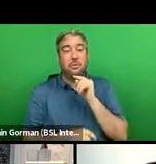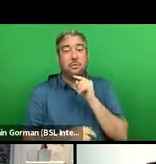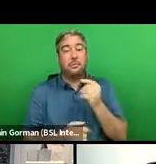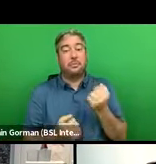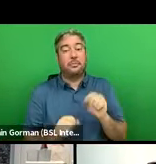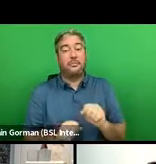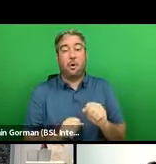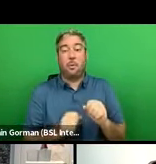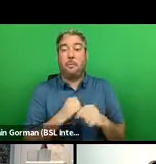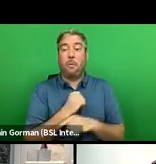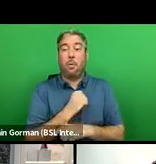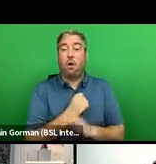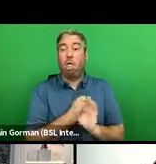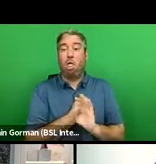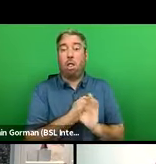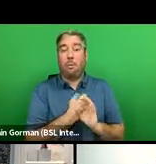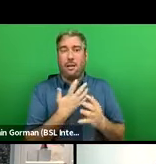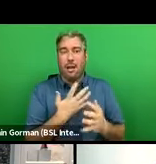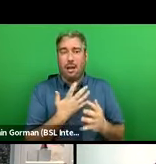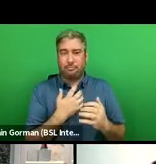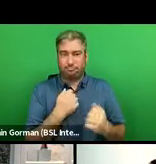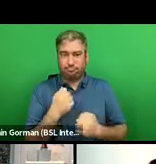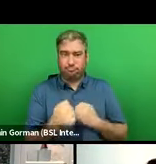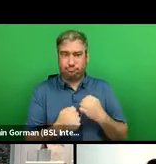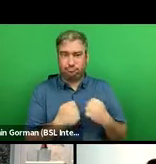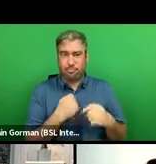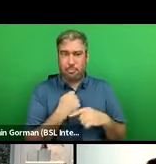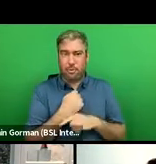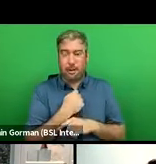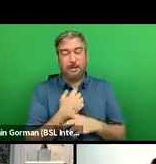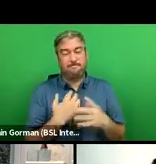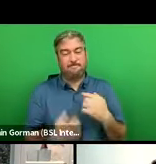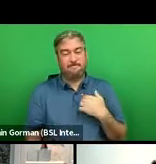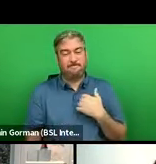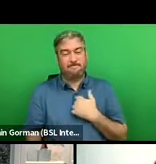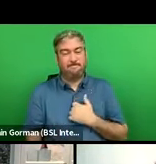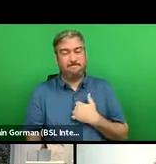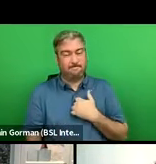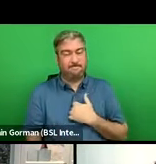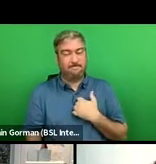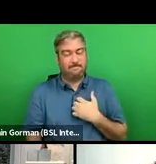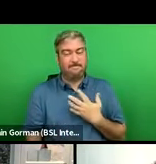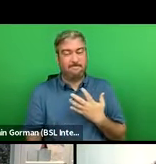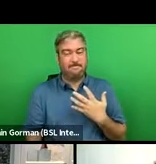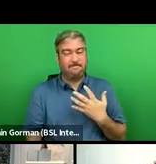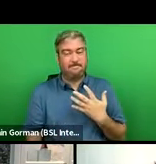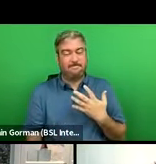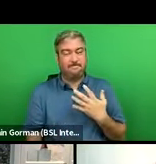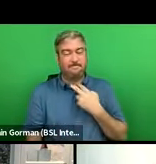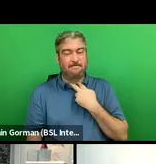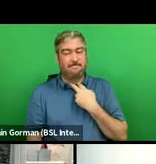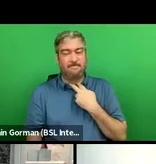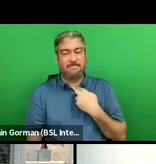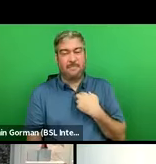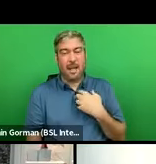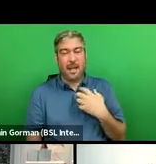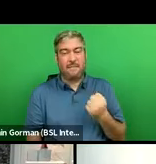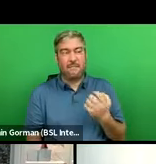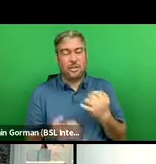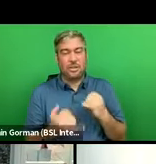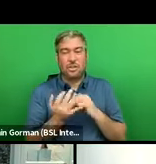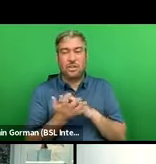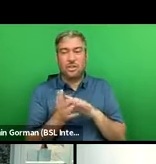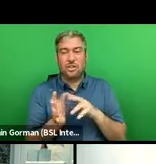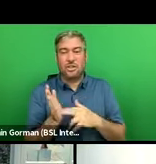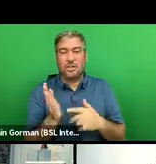say that there are shanty towns also in San Francisco center. So these are phenomena that are growing,